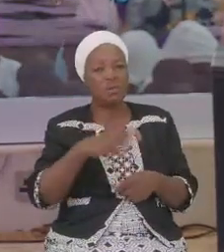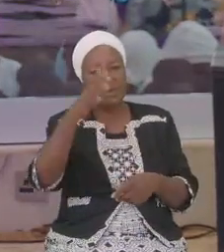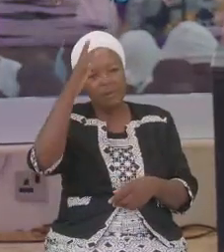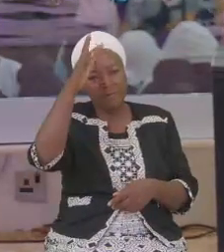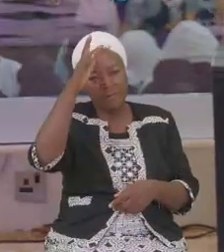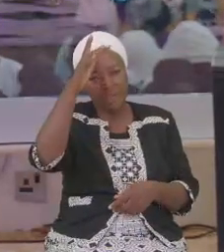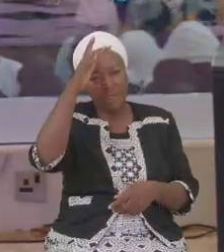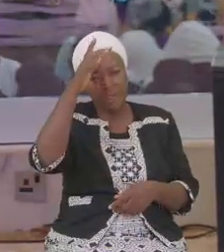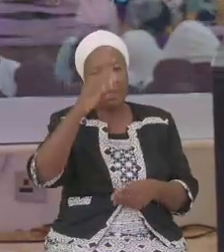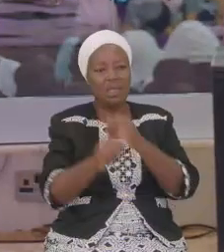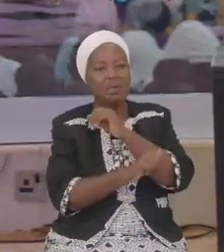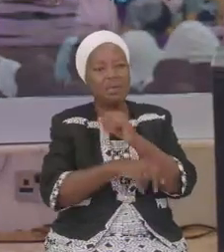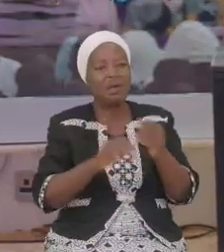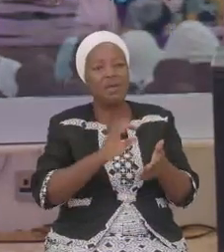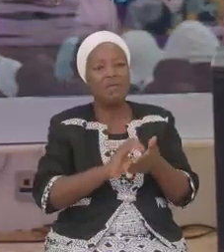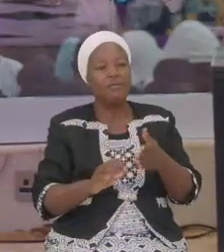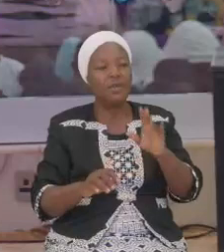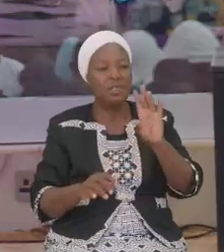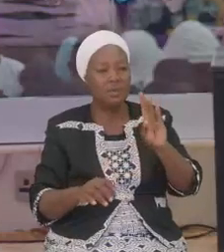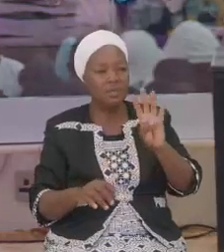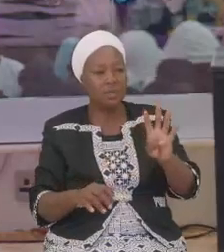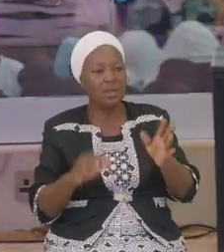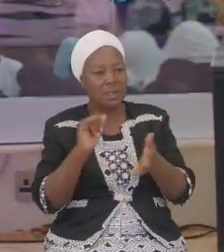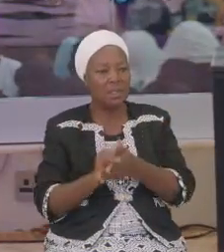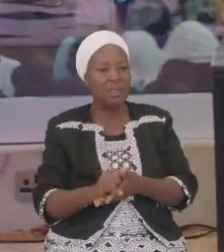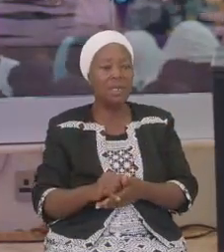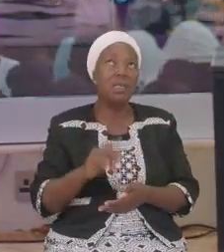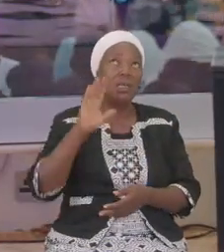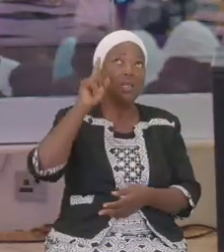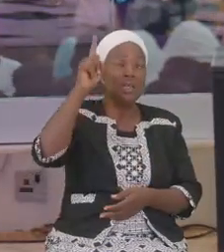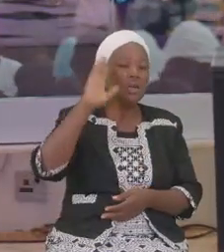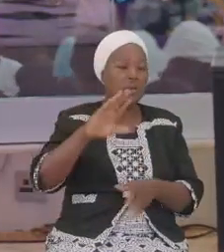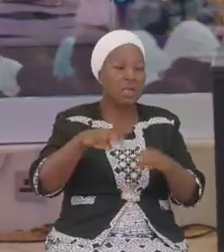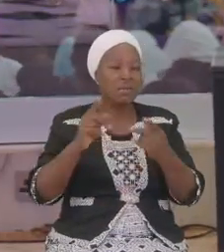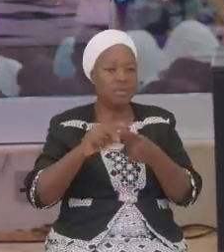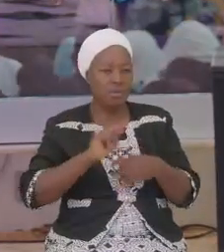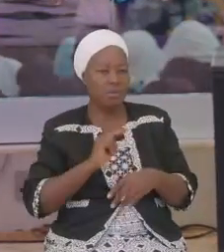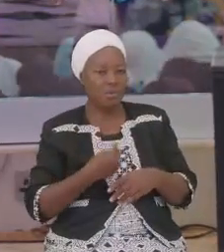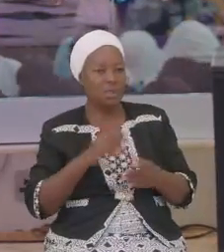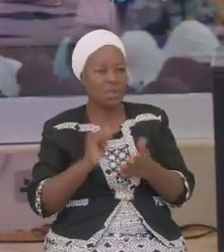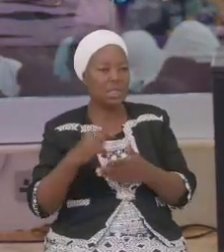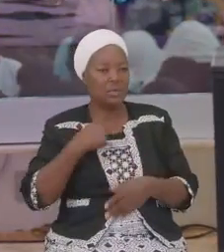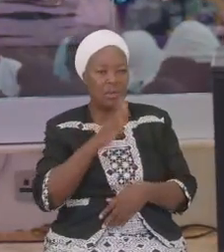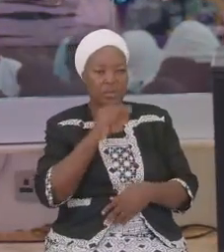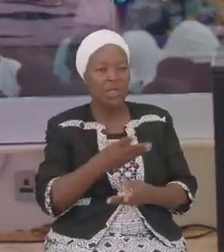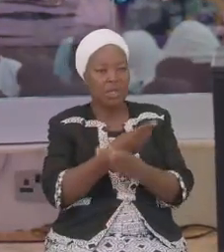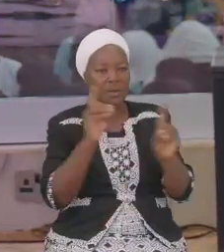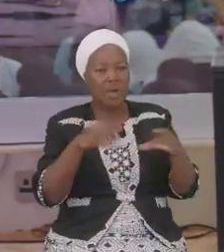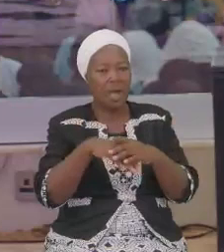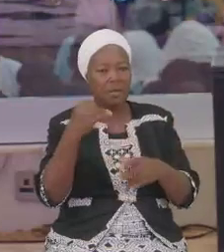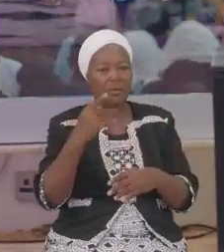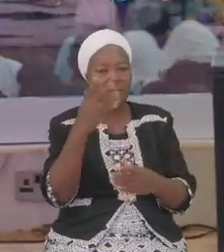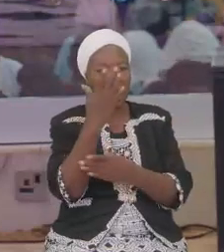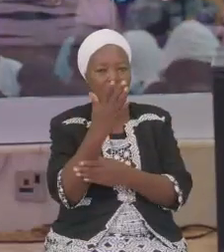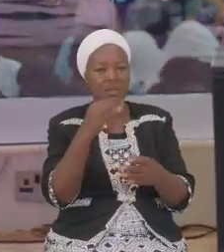74, that he would grant unto us that we being delivered out of the